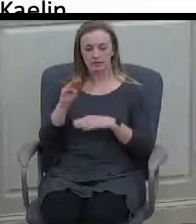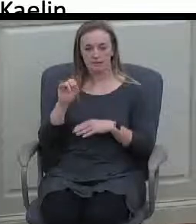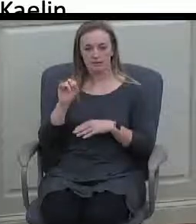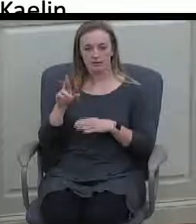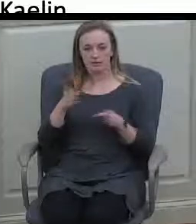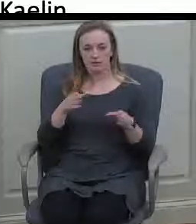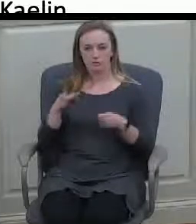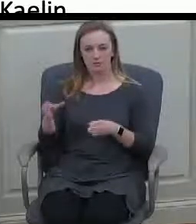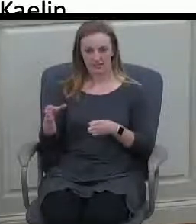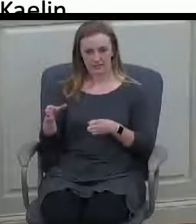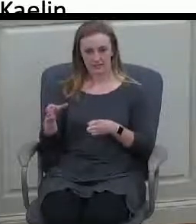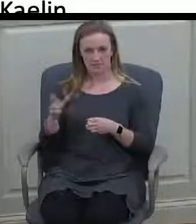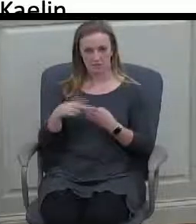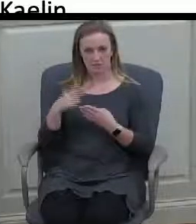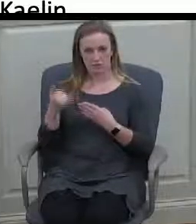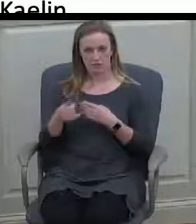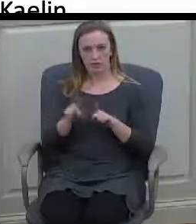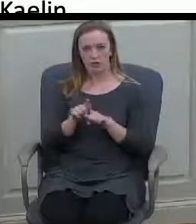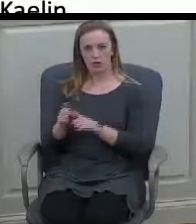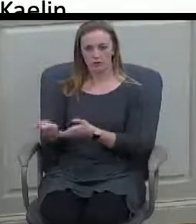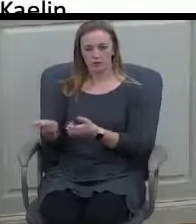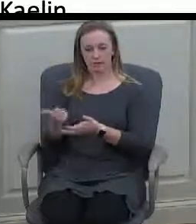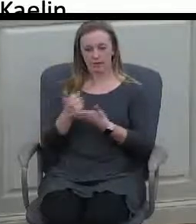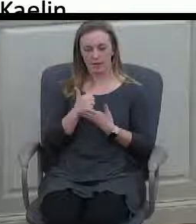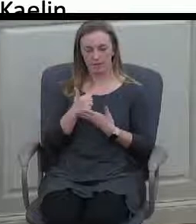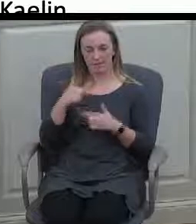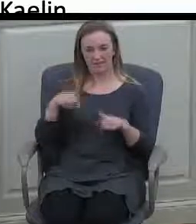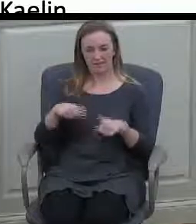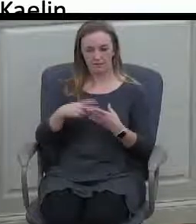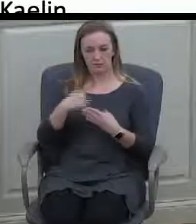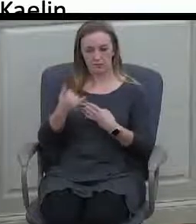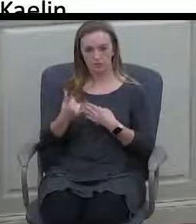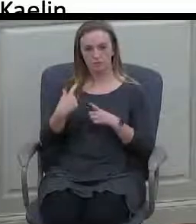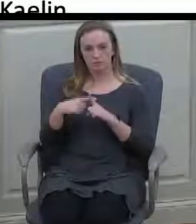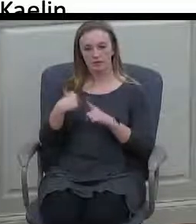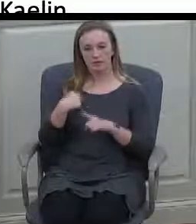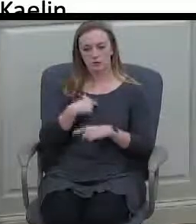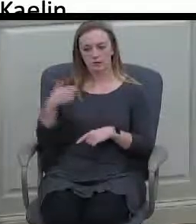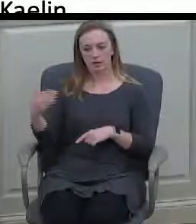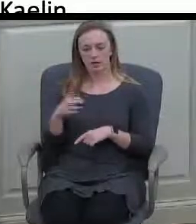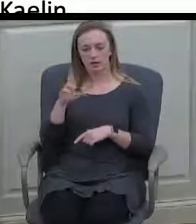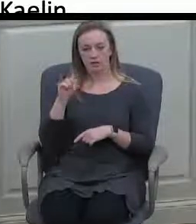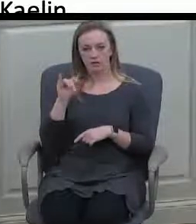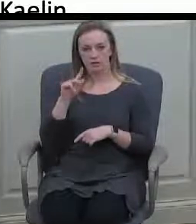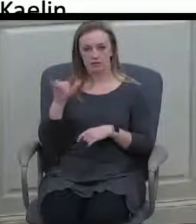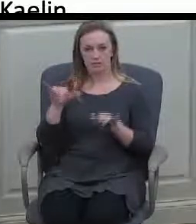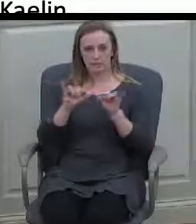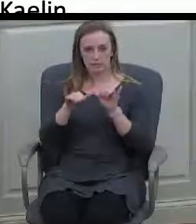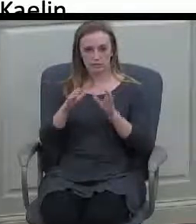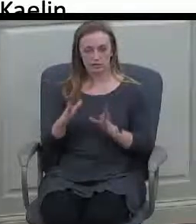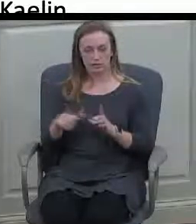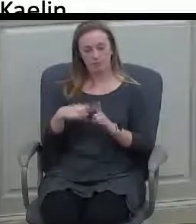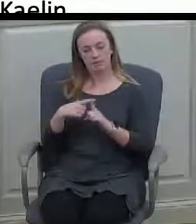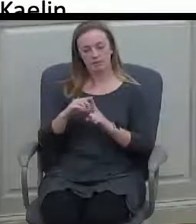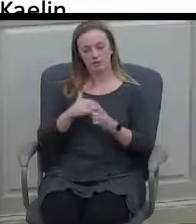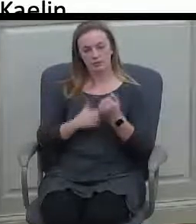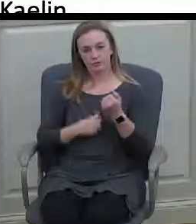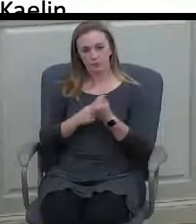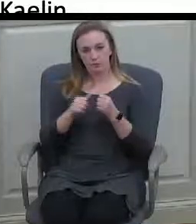out on this project. We've also brought in a utility engineer and then our support staff to really help